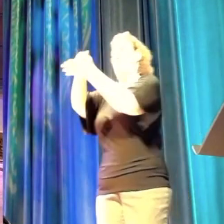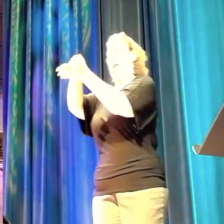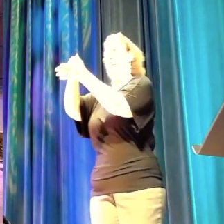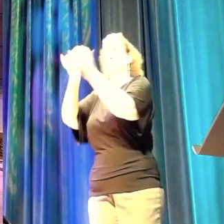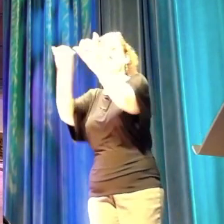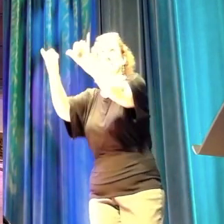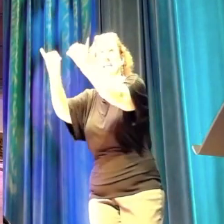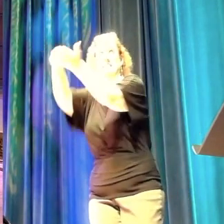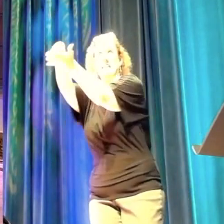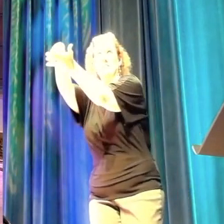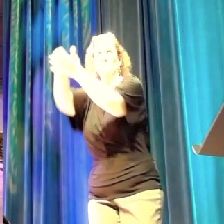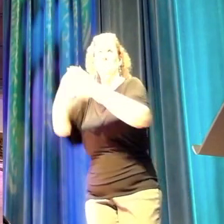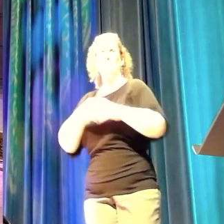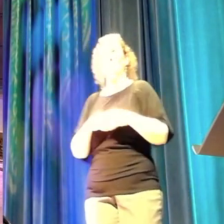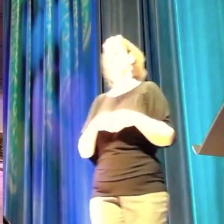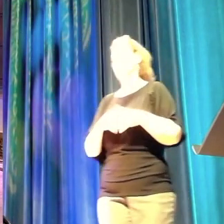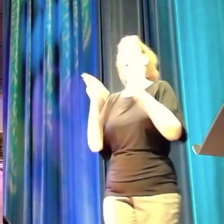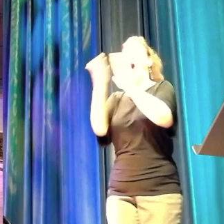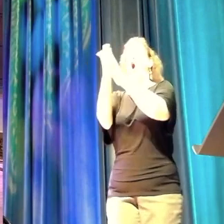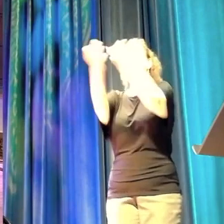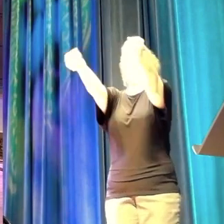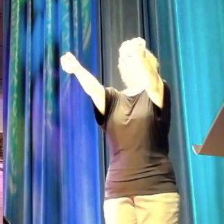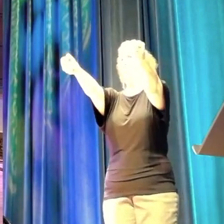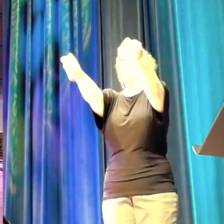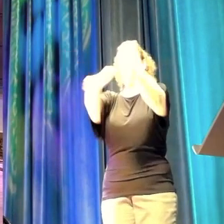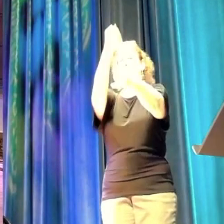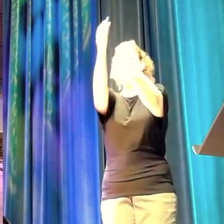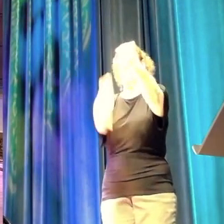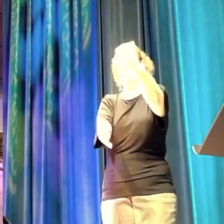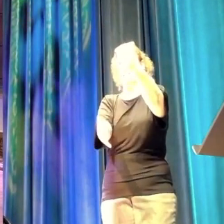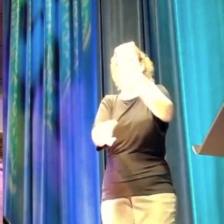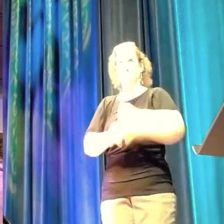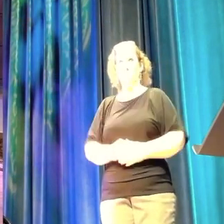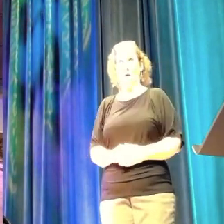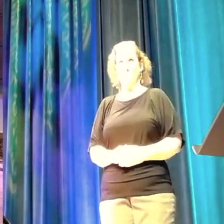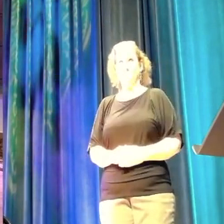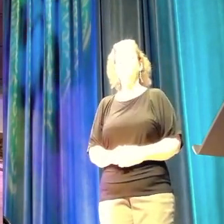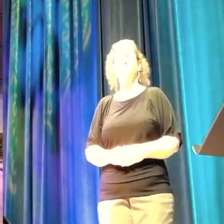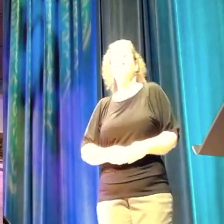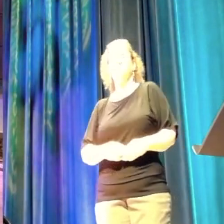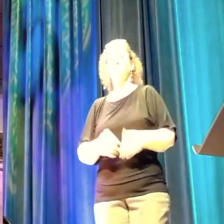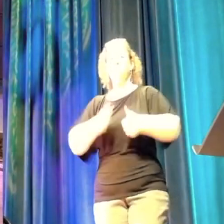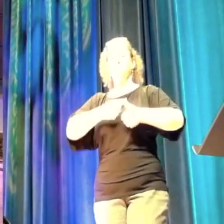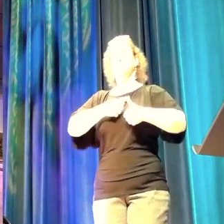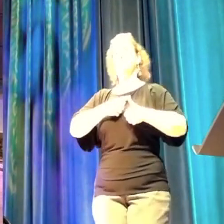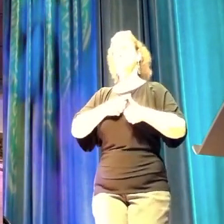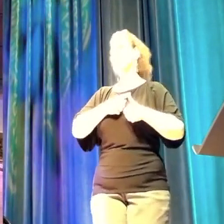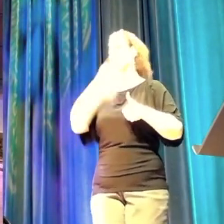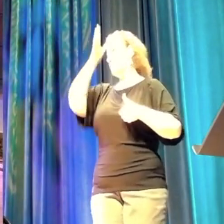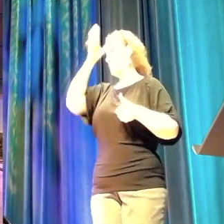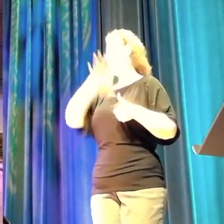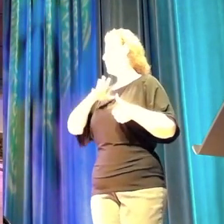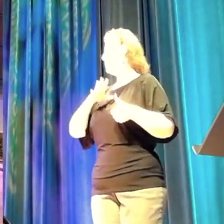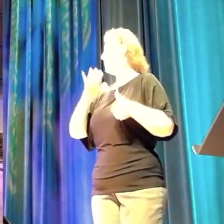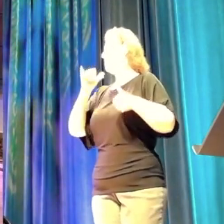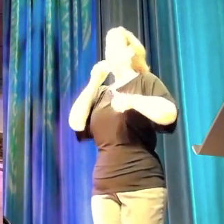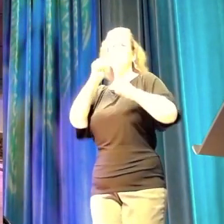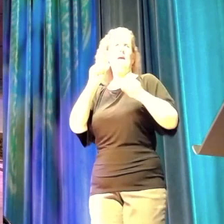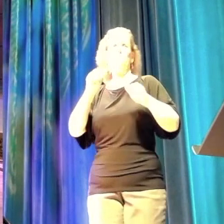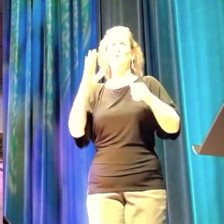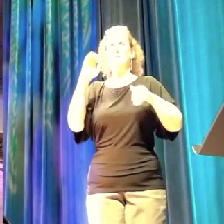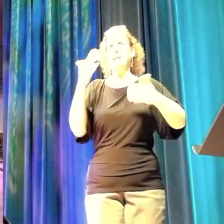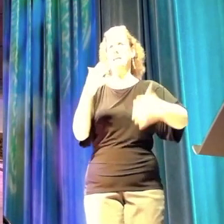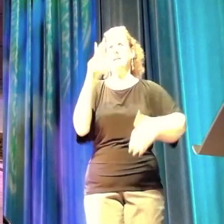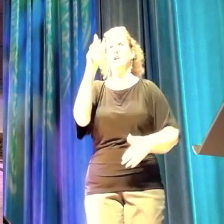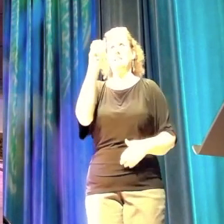remain standing. I ask the audience to hold your applause until the very end. First name, a gentleman that decided to be here with us today